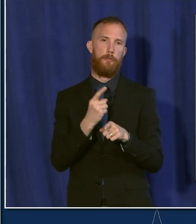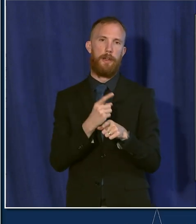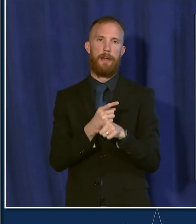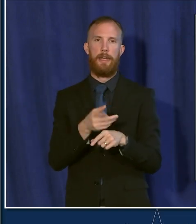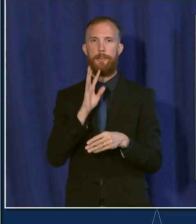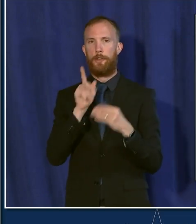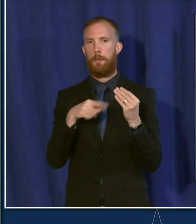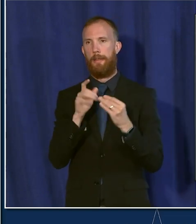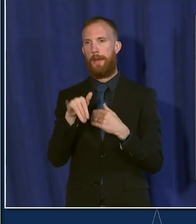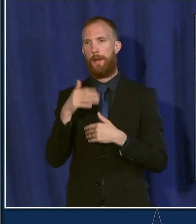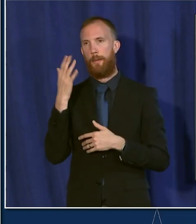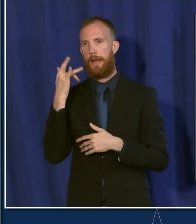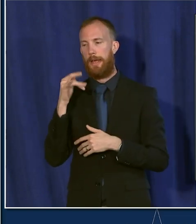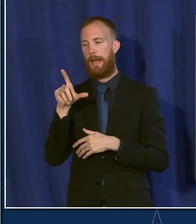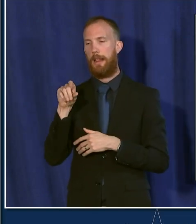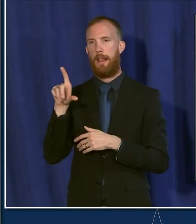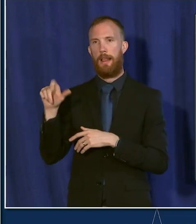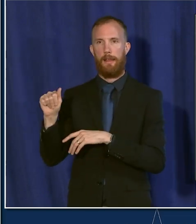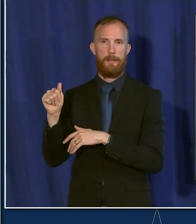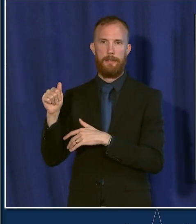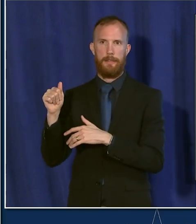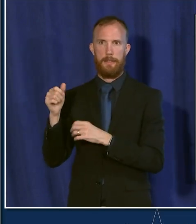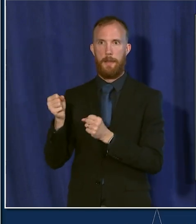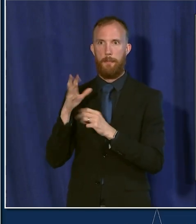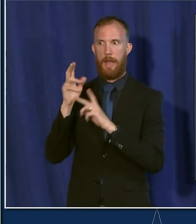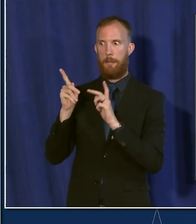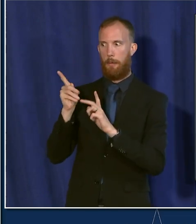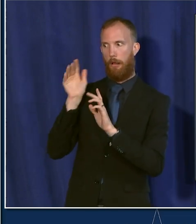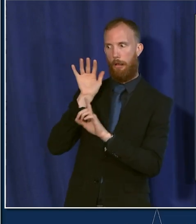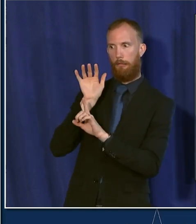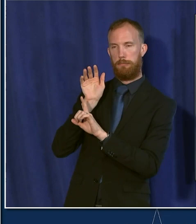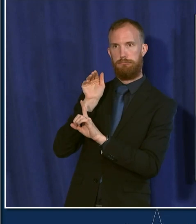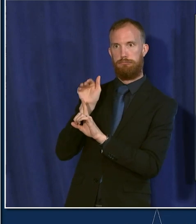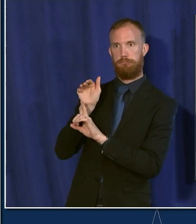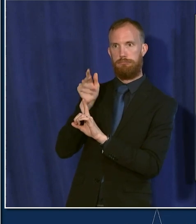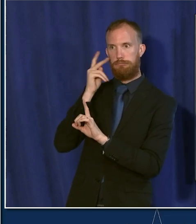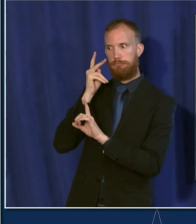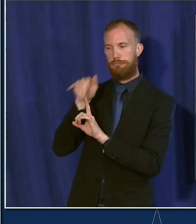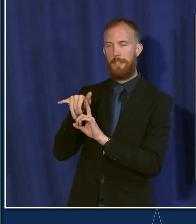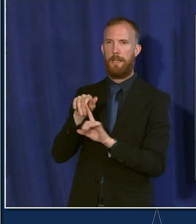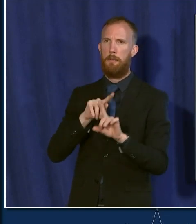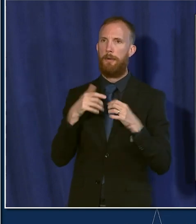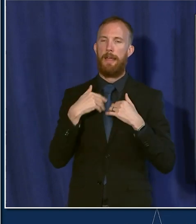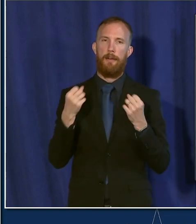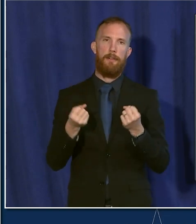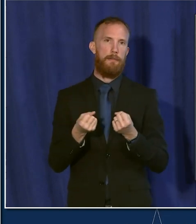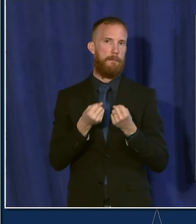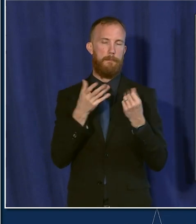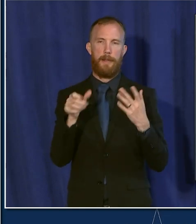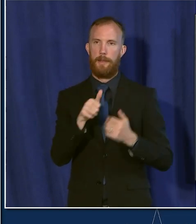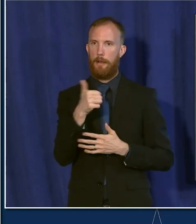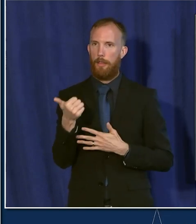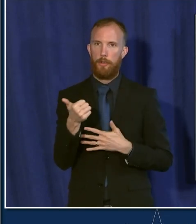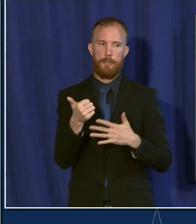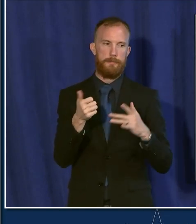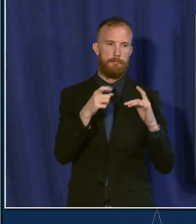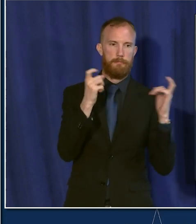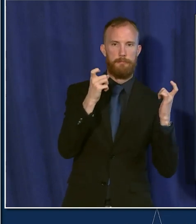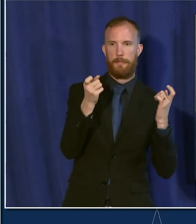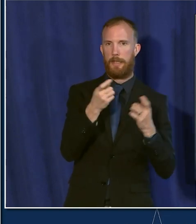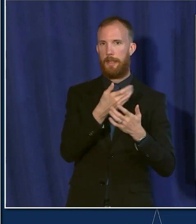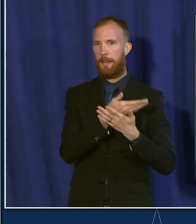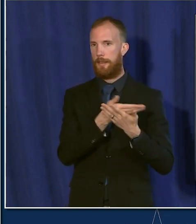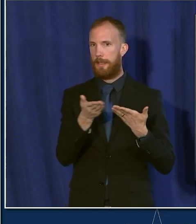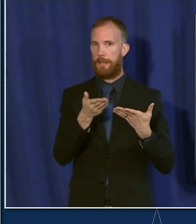I think Lolla tends to get a lot of attention, but we have a lot of gatherings that bring people, and we really try